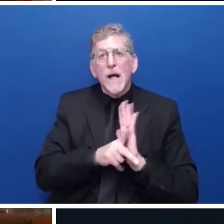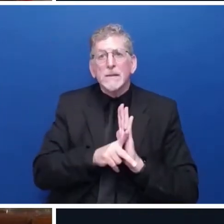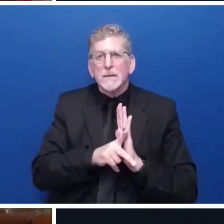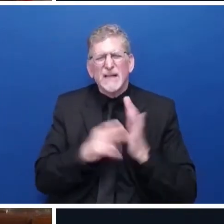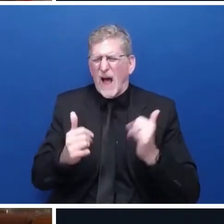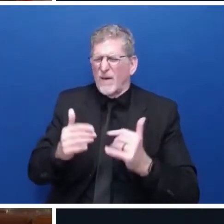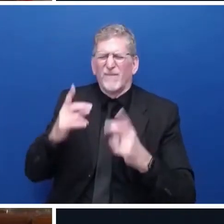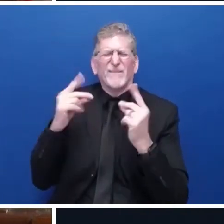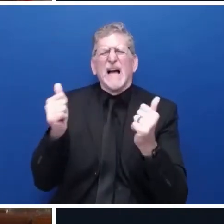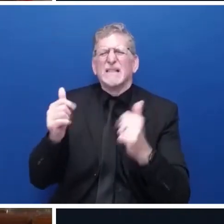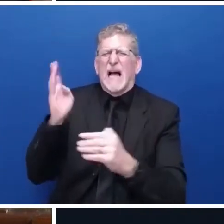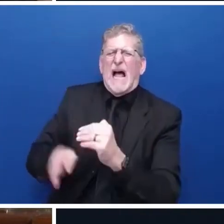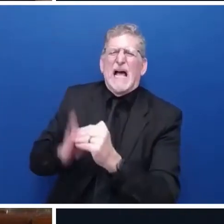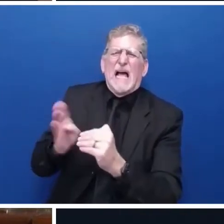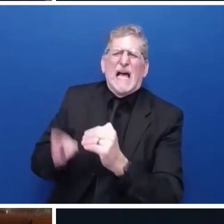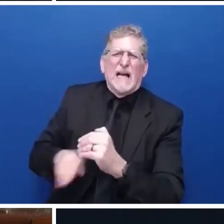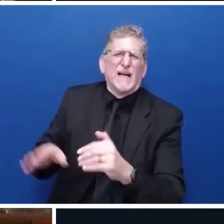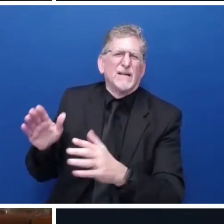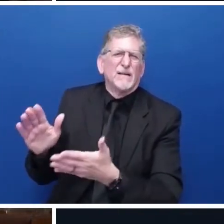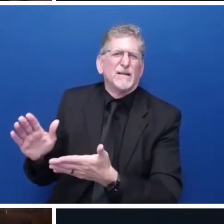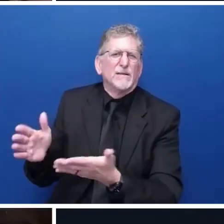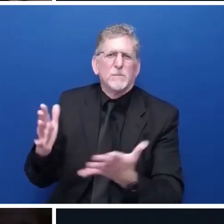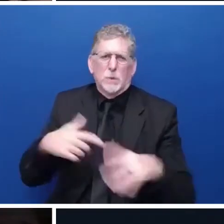Those prices are plummeting downward.